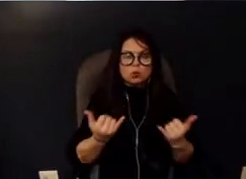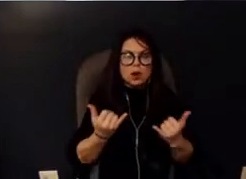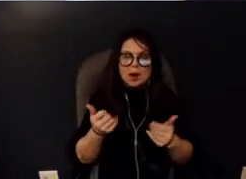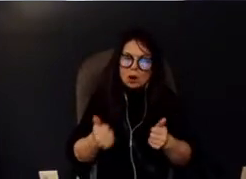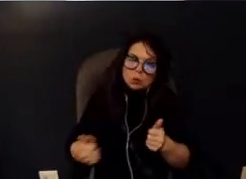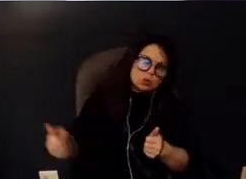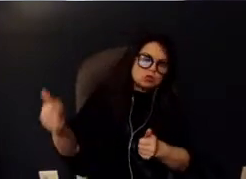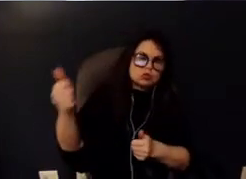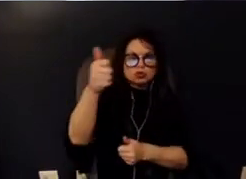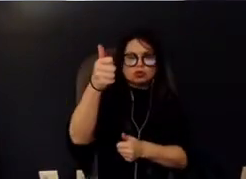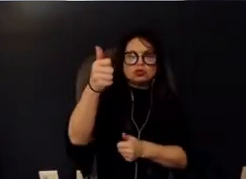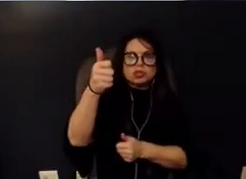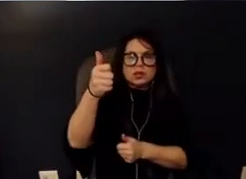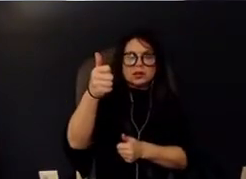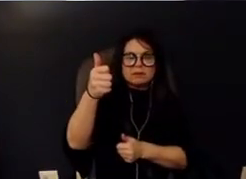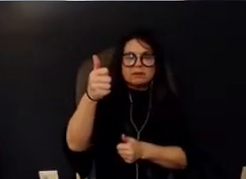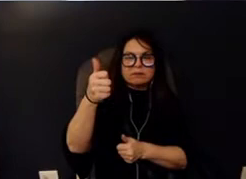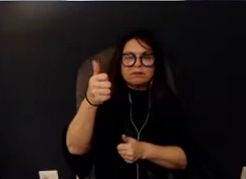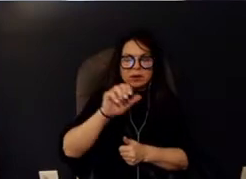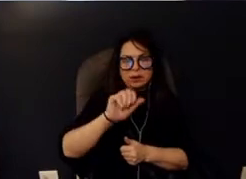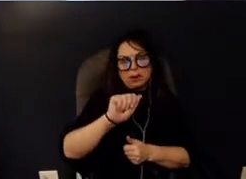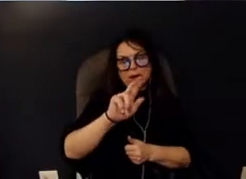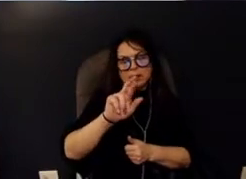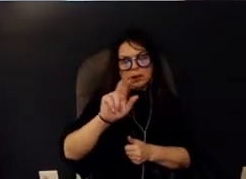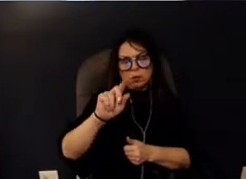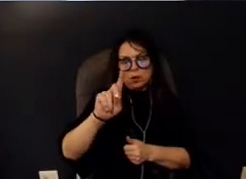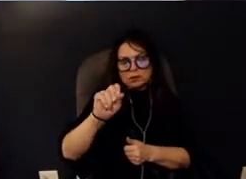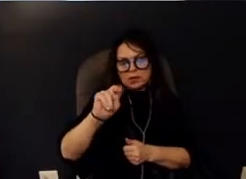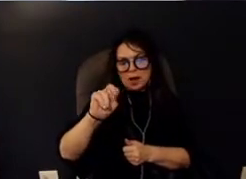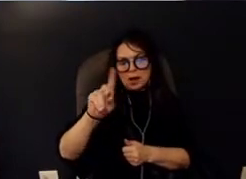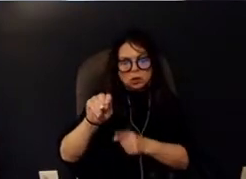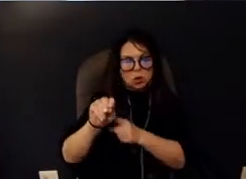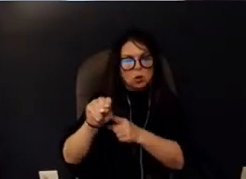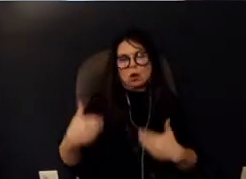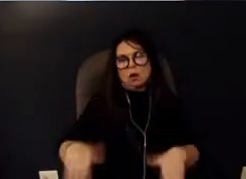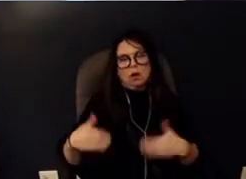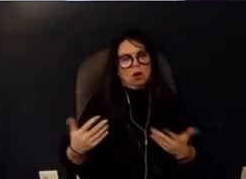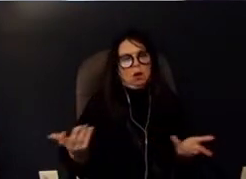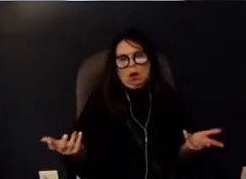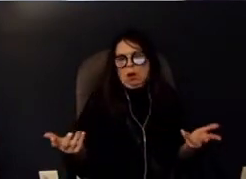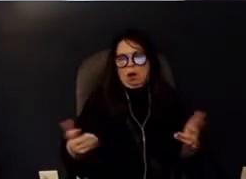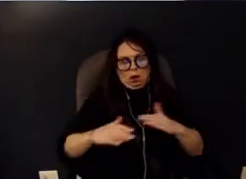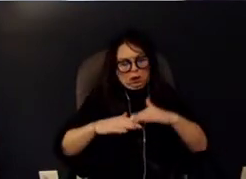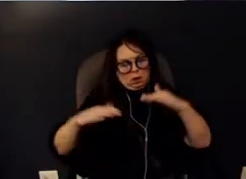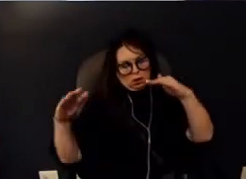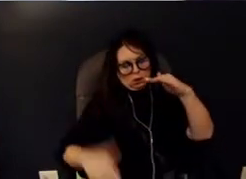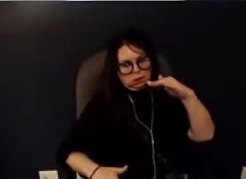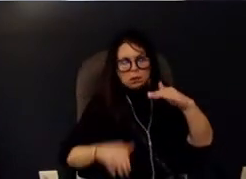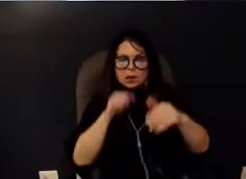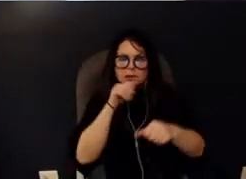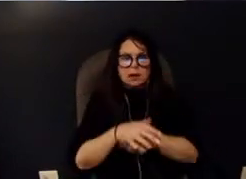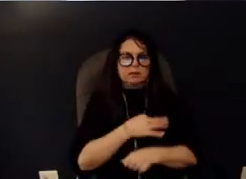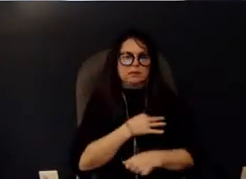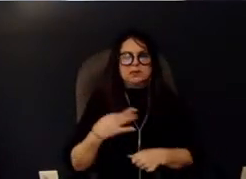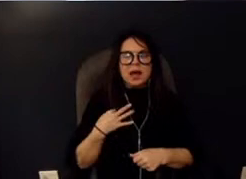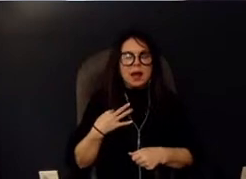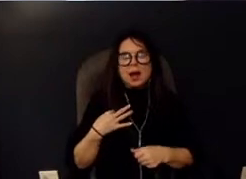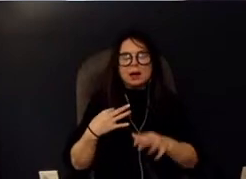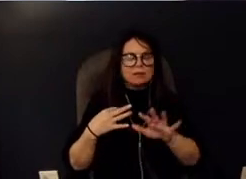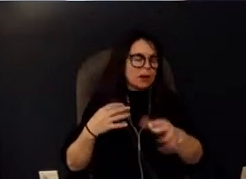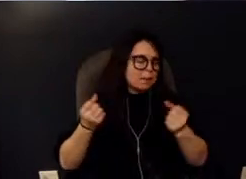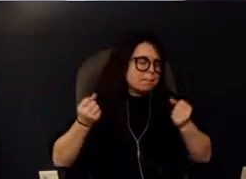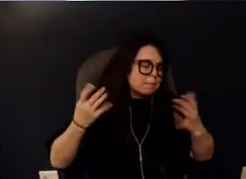understaffed for a variety of reasons. I know there's a lot of opinions about why that